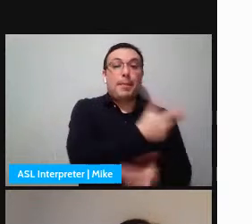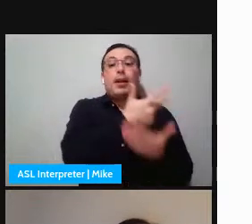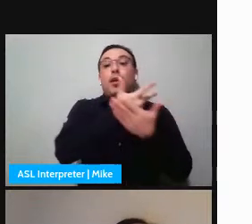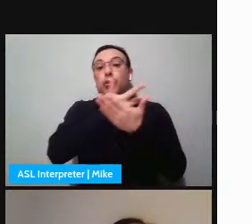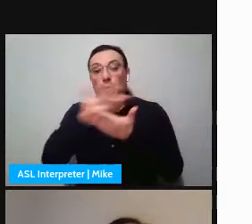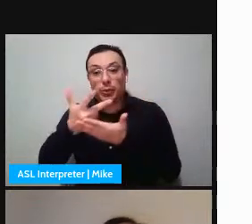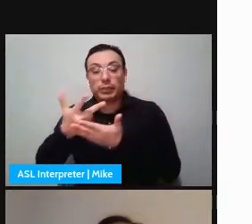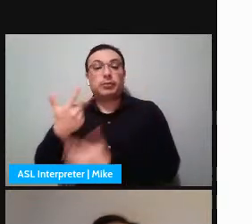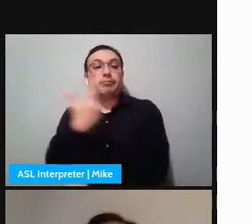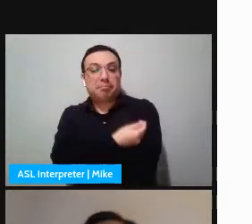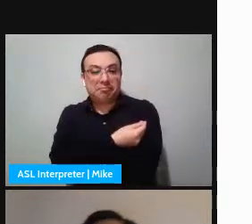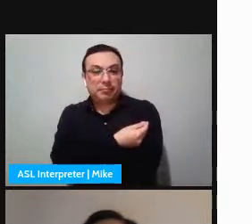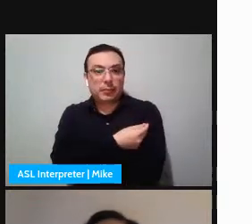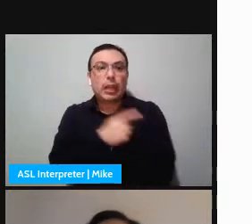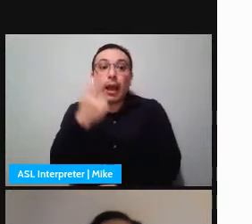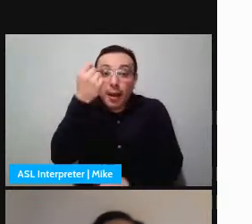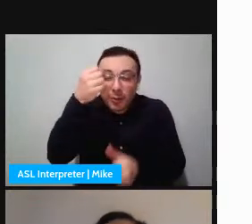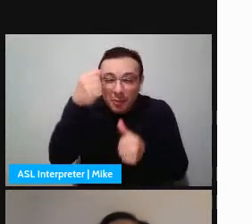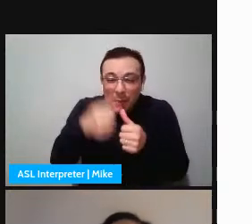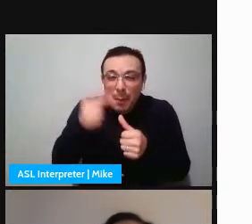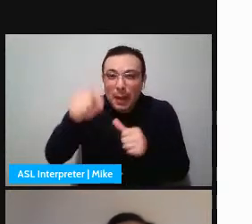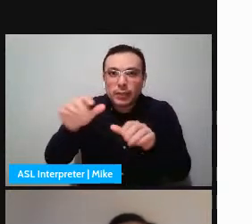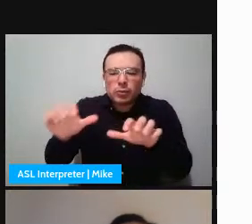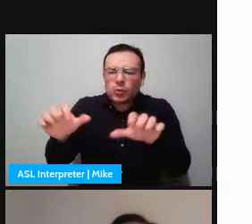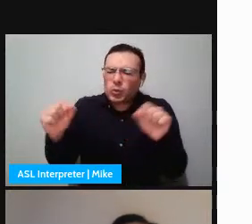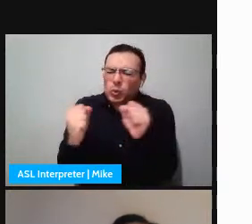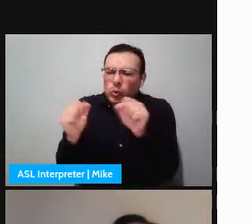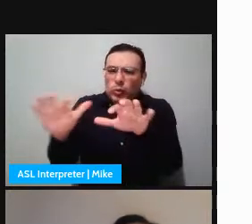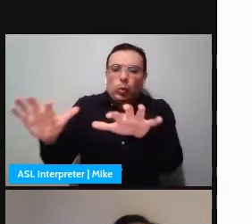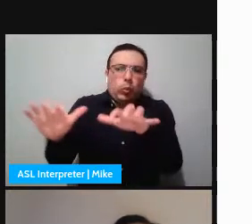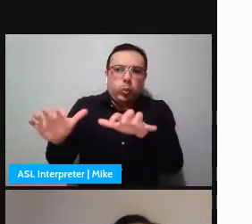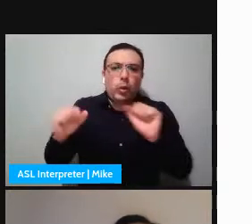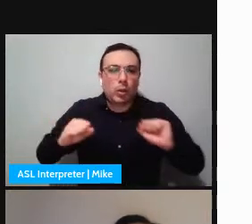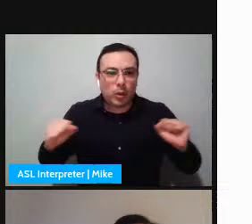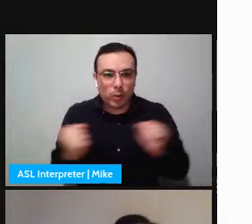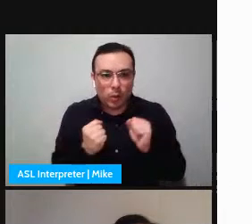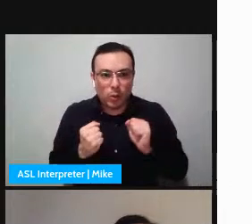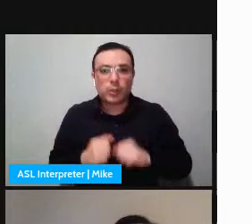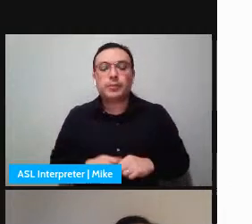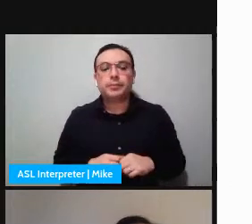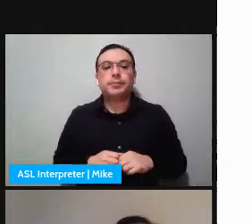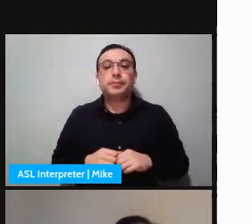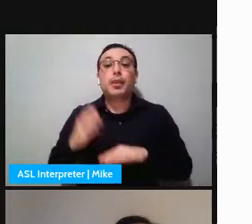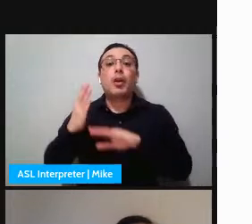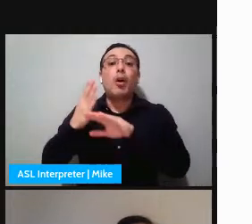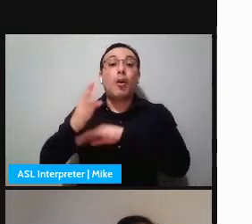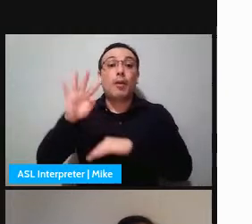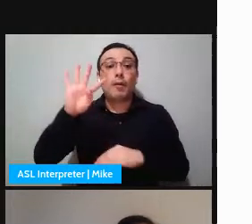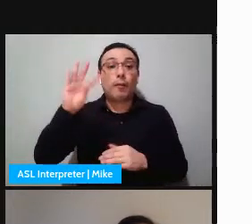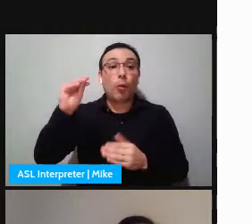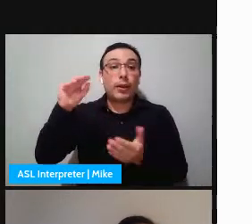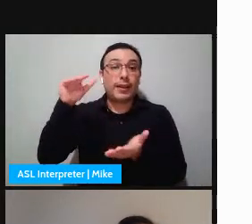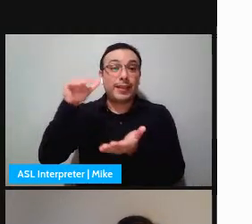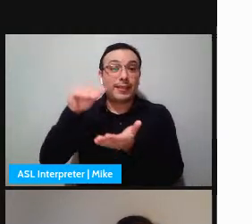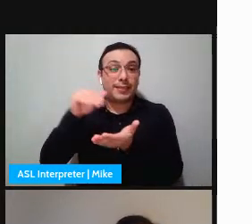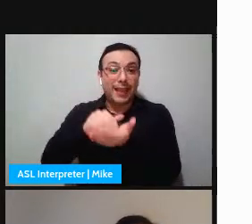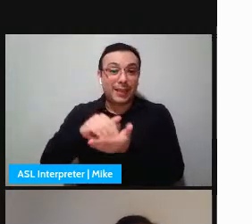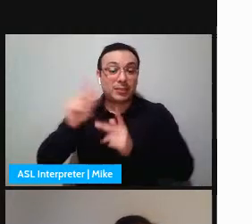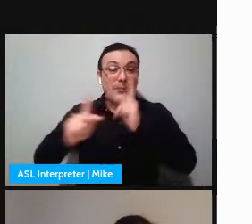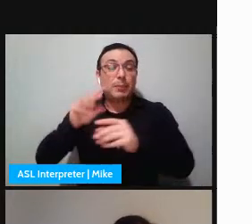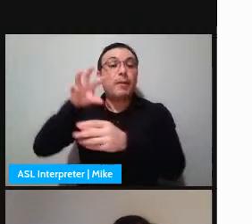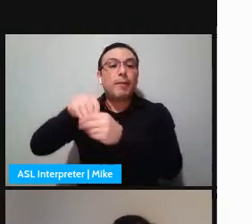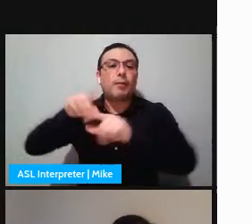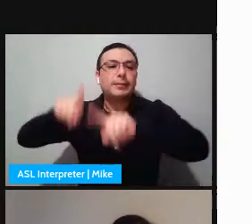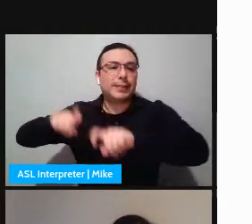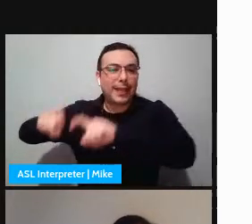temperatures. In the vaccine trials, over 40,000 people were enrolled. And I think important to point out that